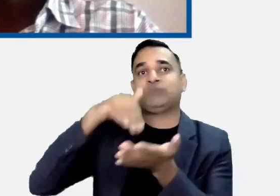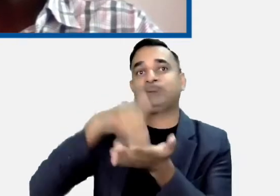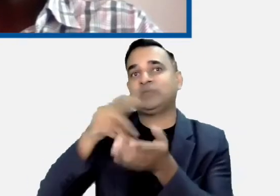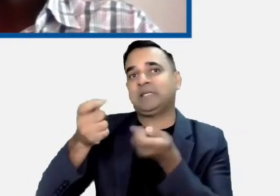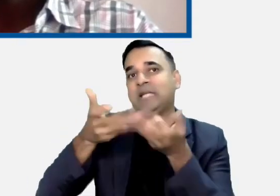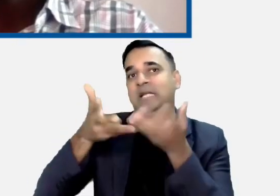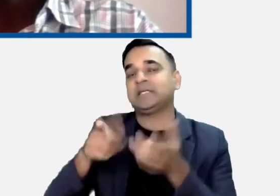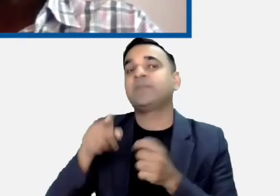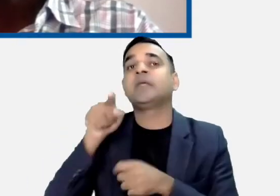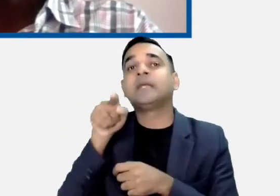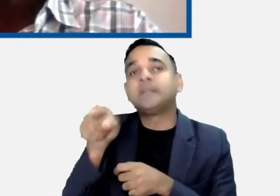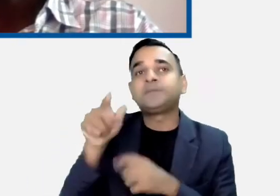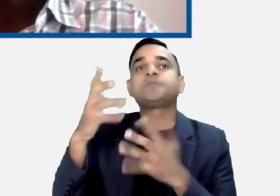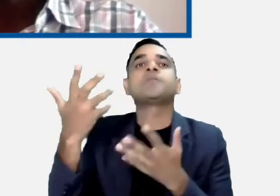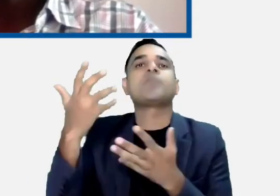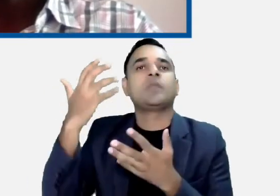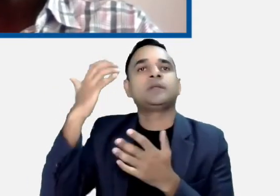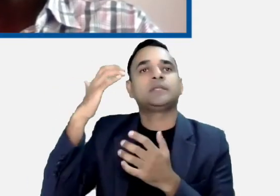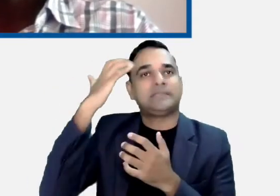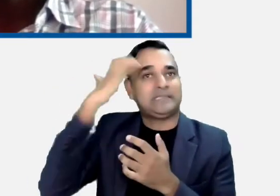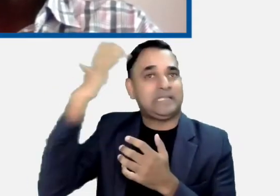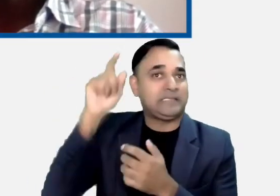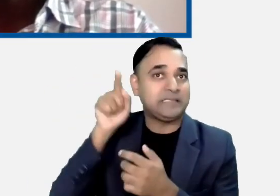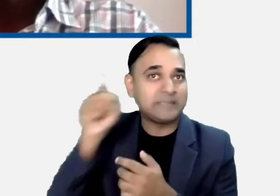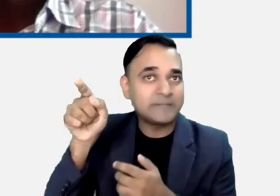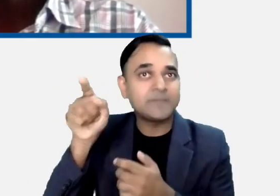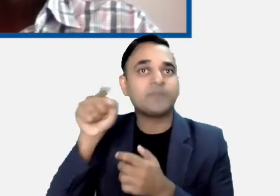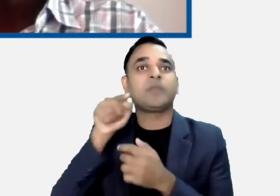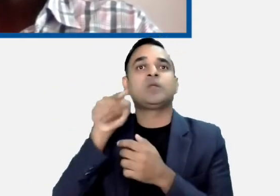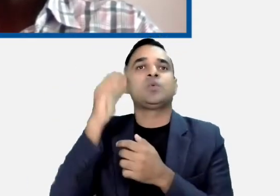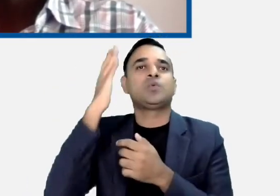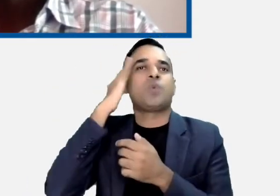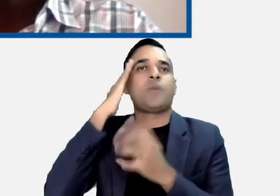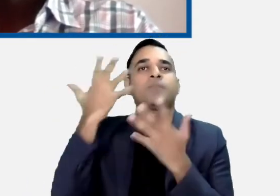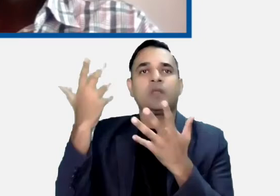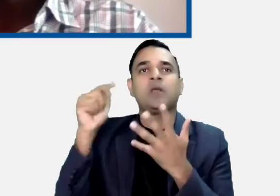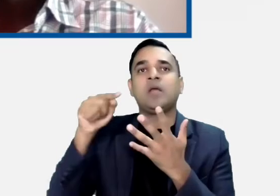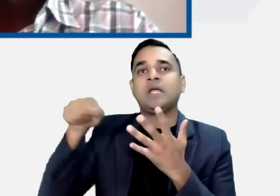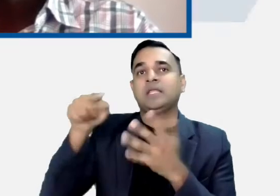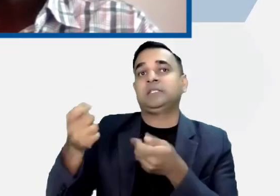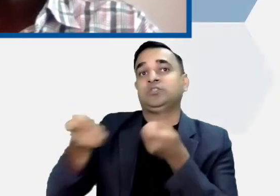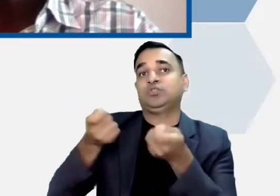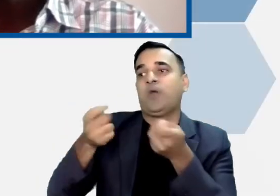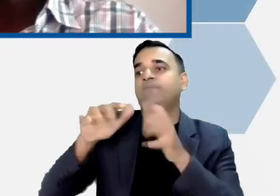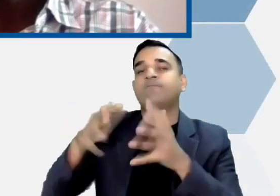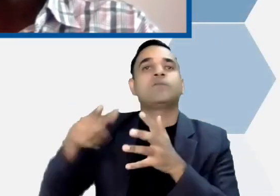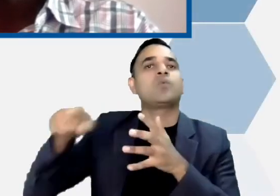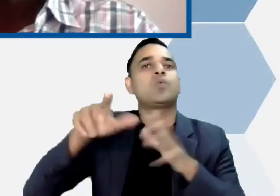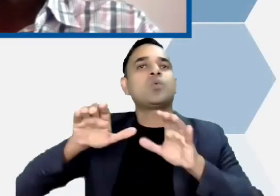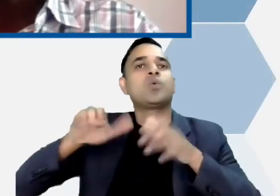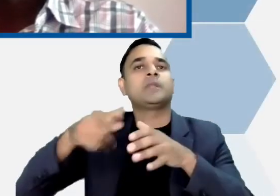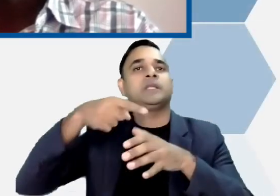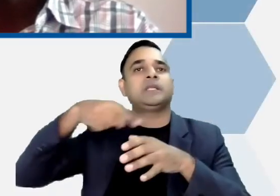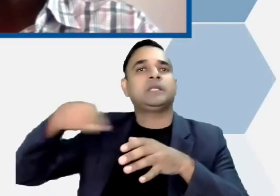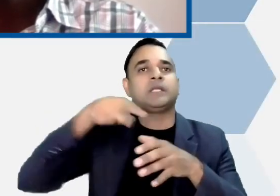spending long nights over the past few days and weeks, to be honest with you, developing this in a fully